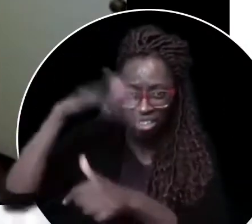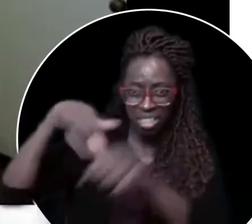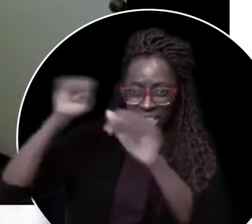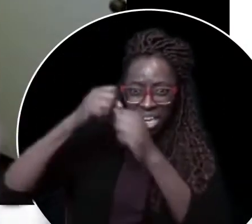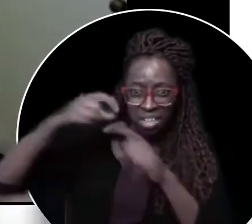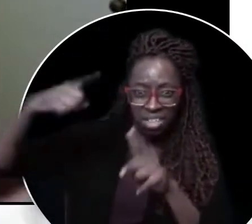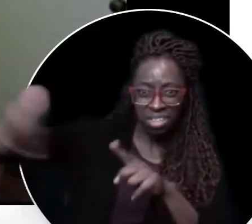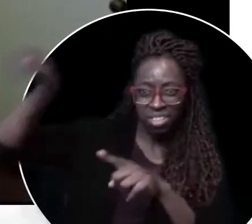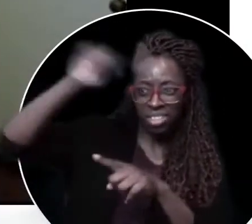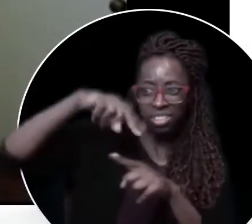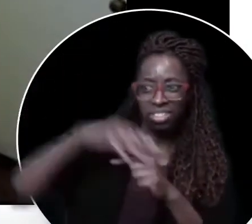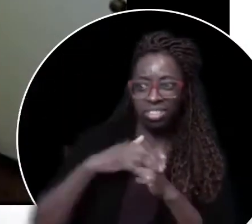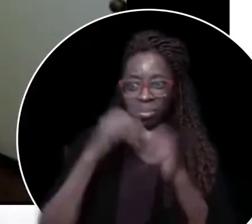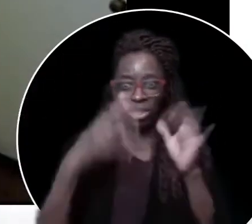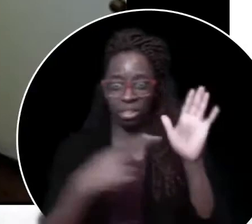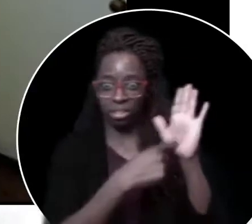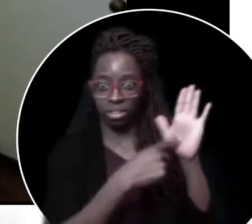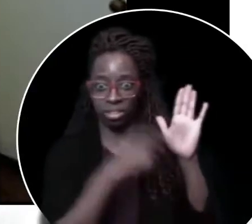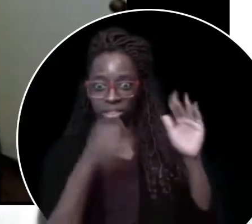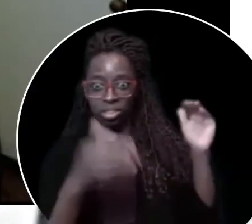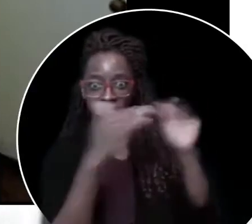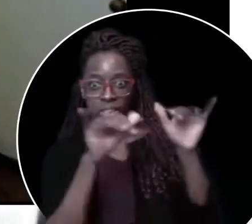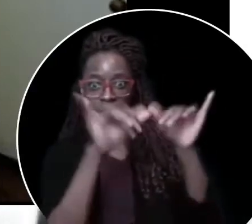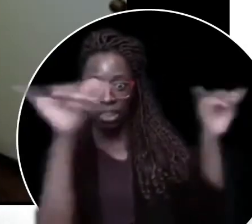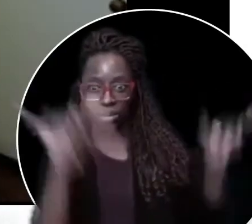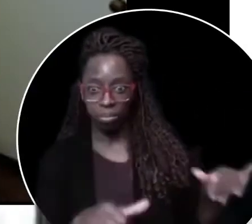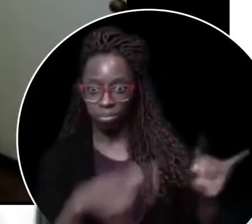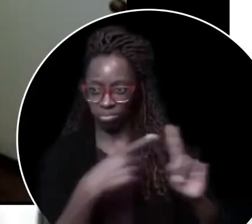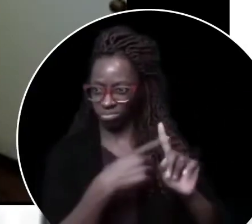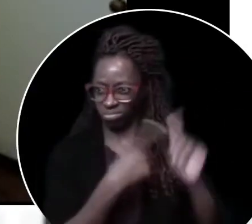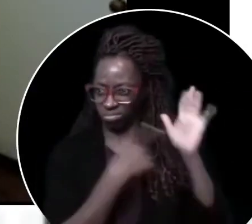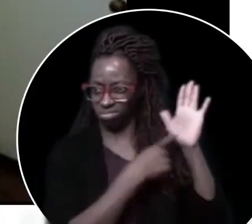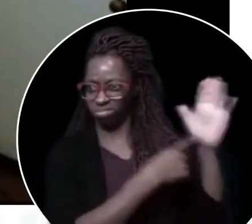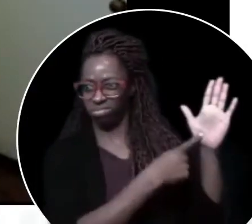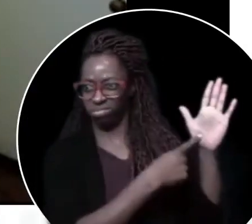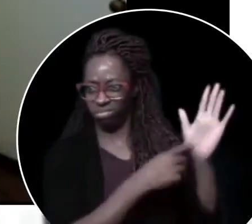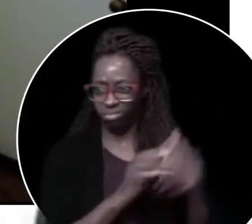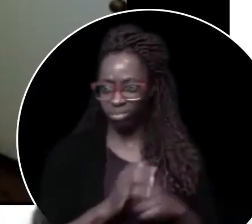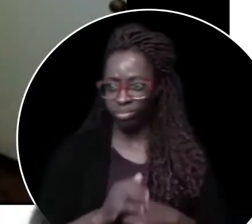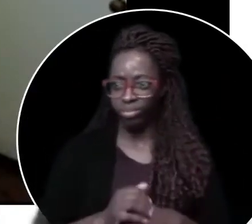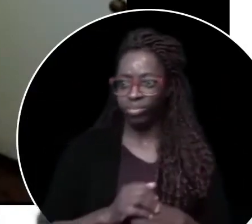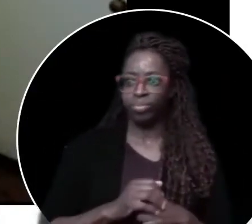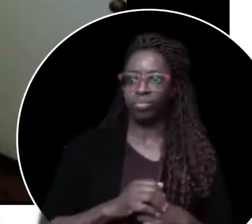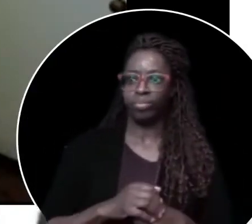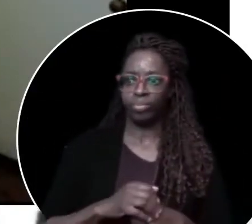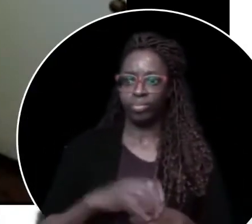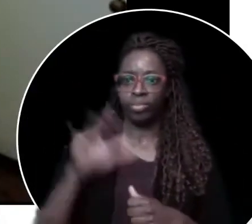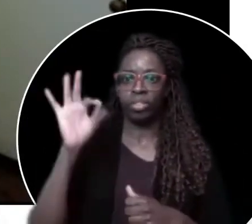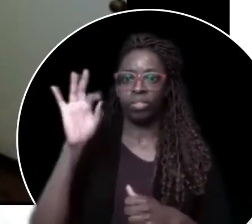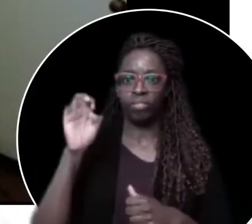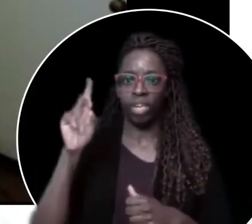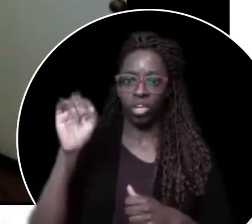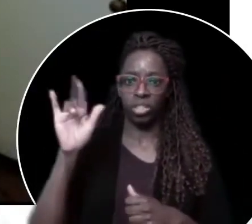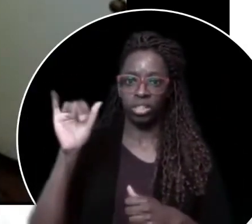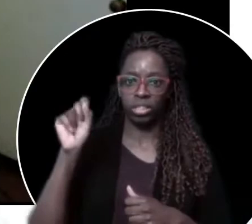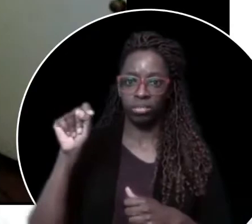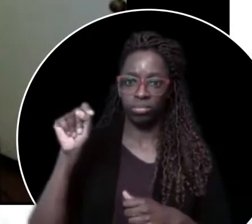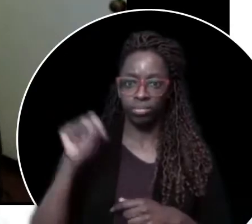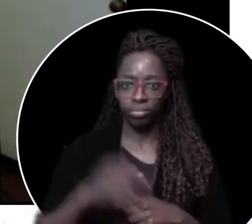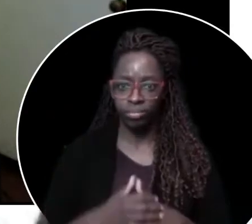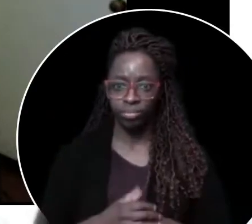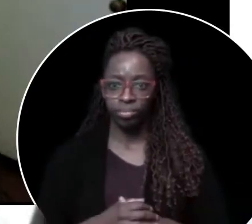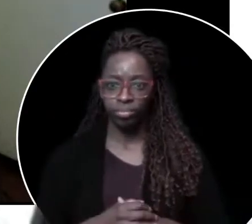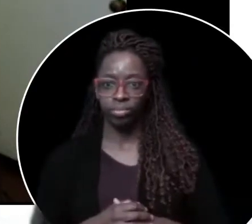the Lochner era, which was basically this era of pure economic rights. And we have the executive,